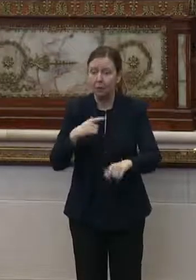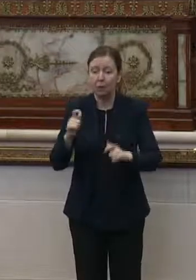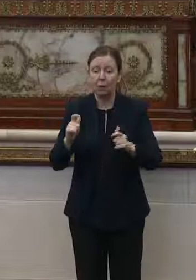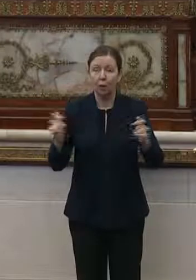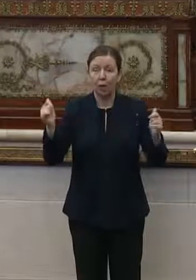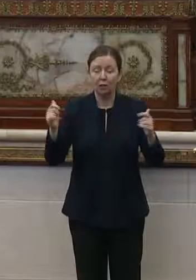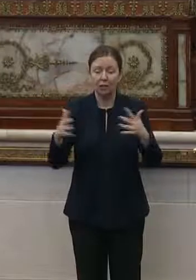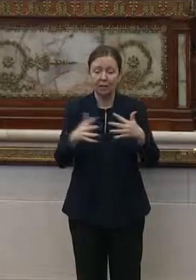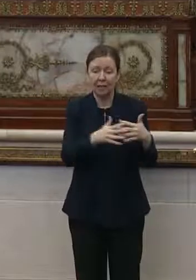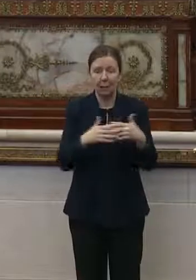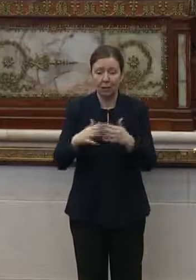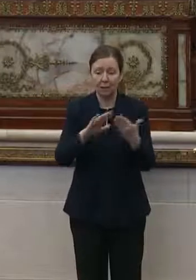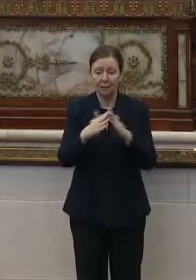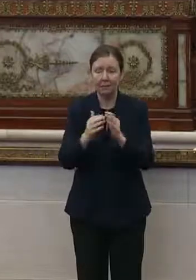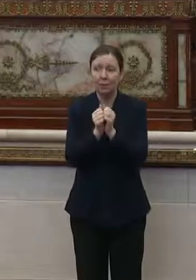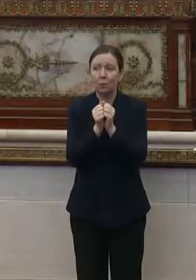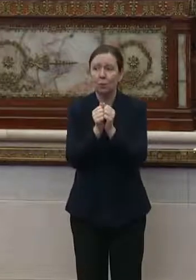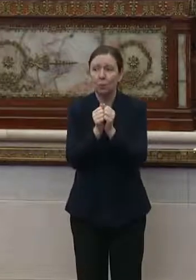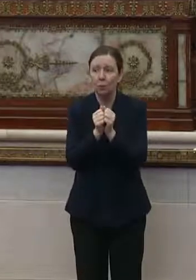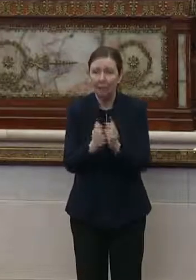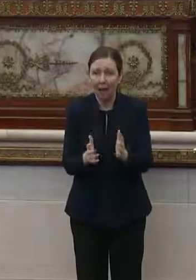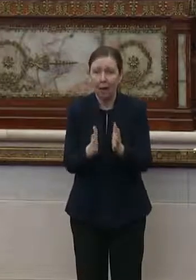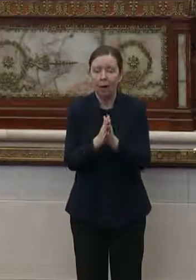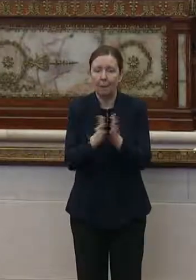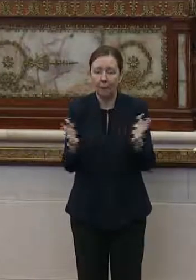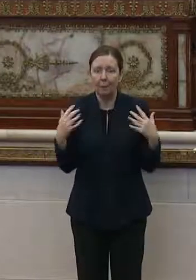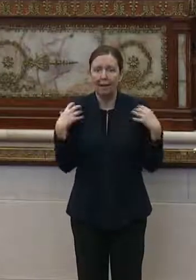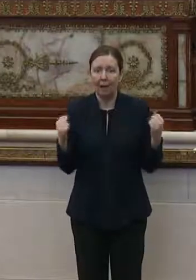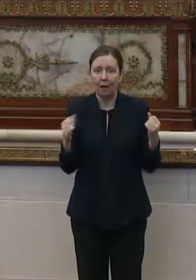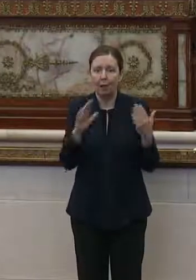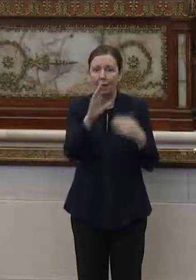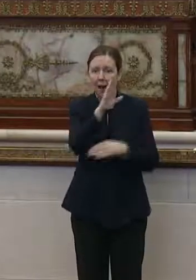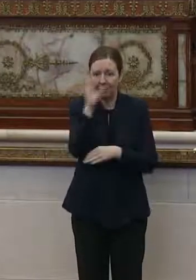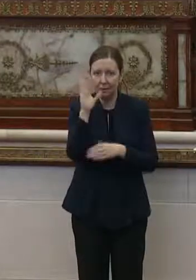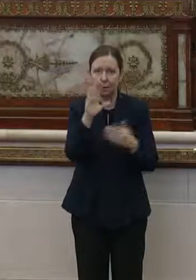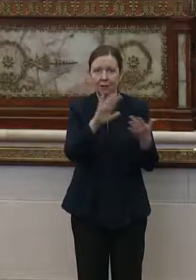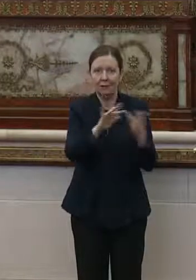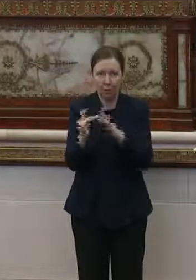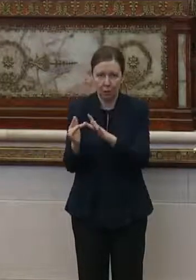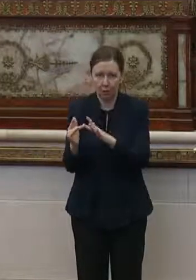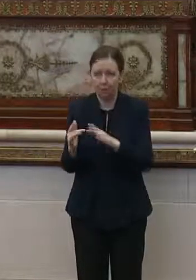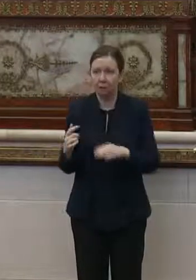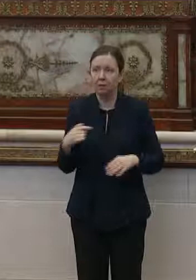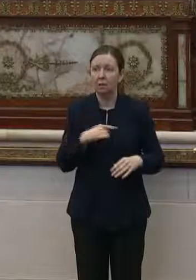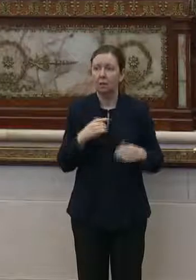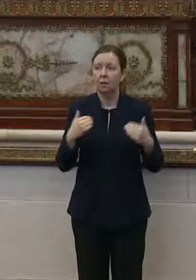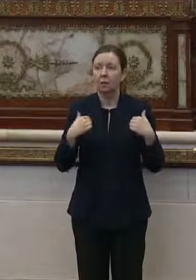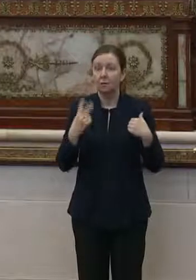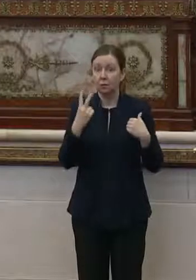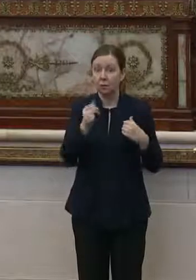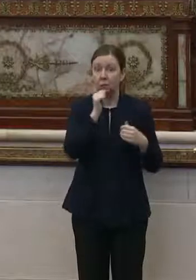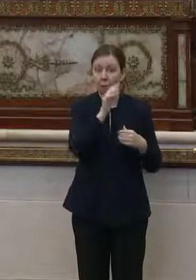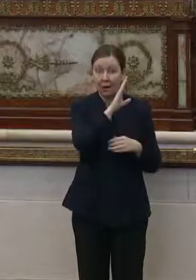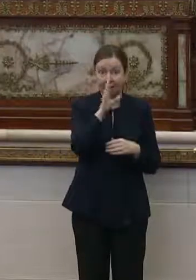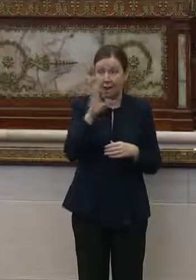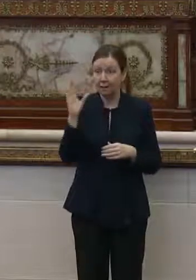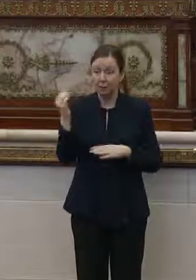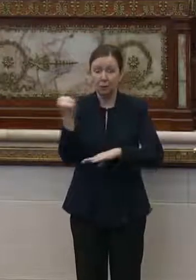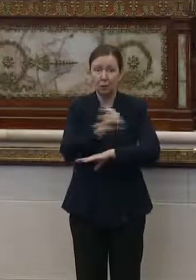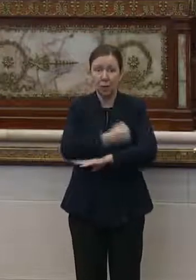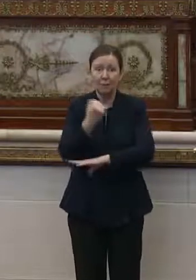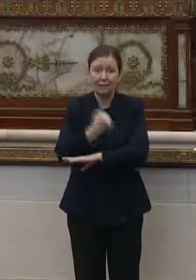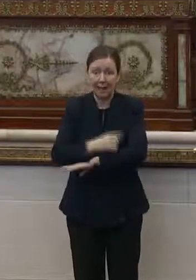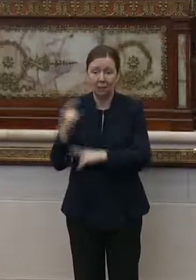American city without a public health hospital network. We have seen two private hospitals closed down